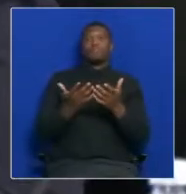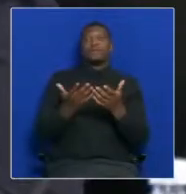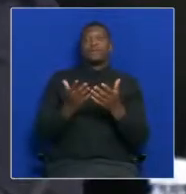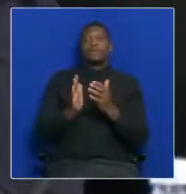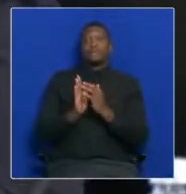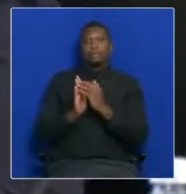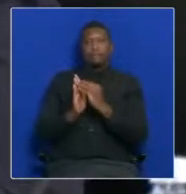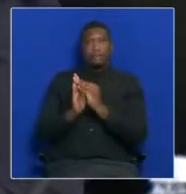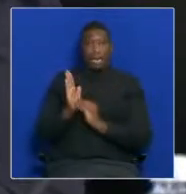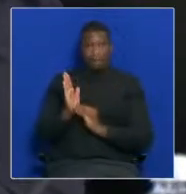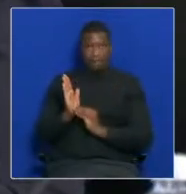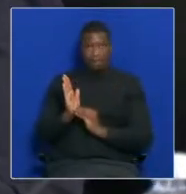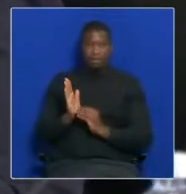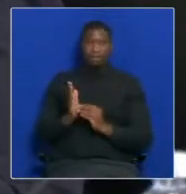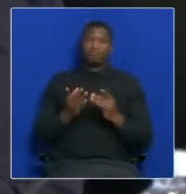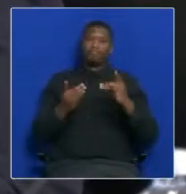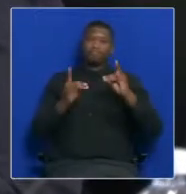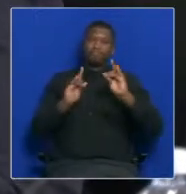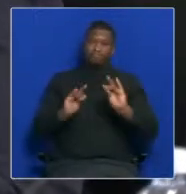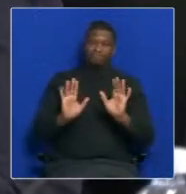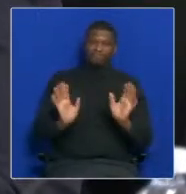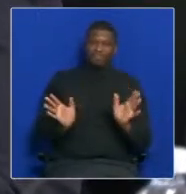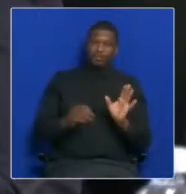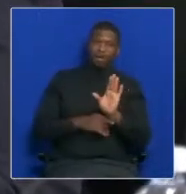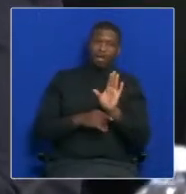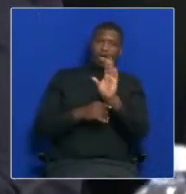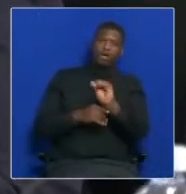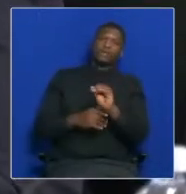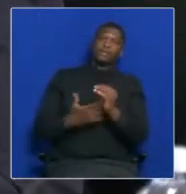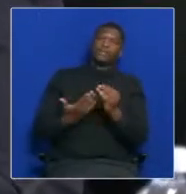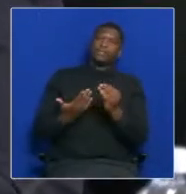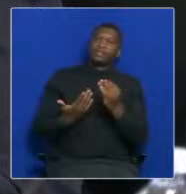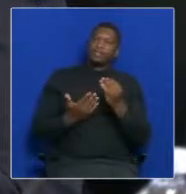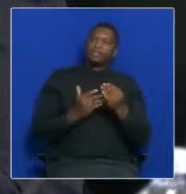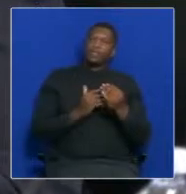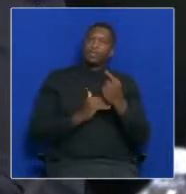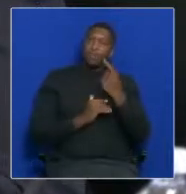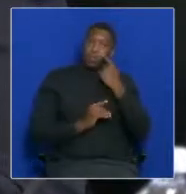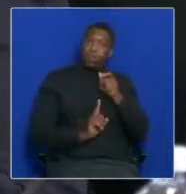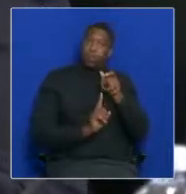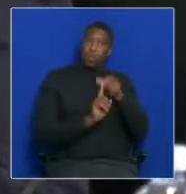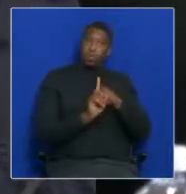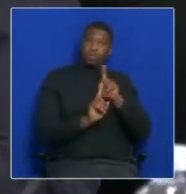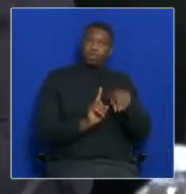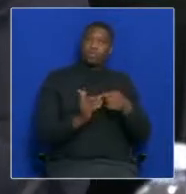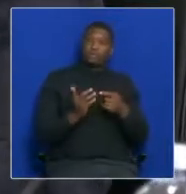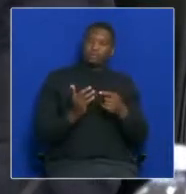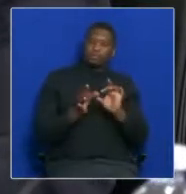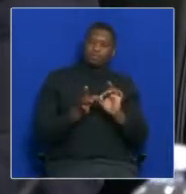to have regard to the operations manual. Perhaps we can start there.